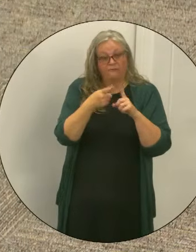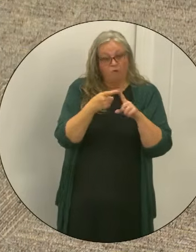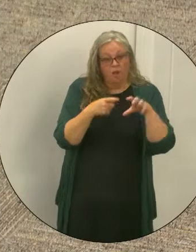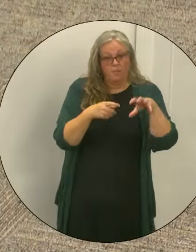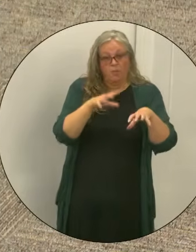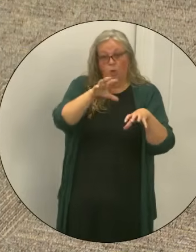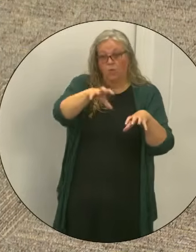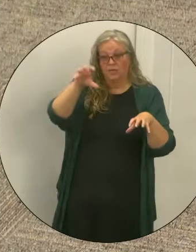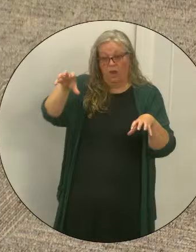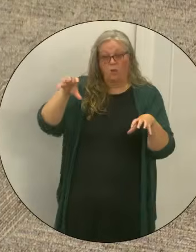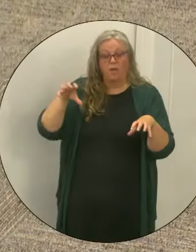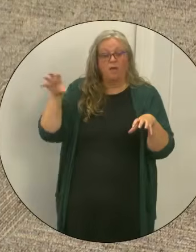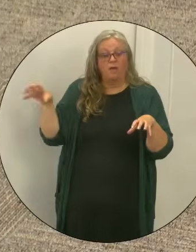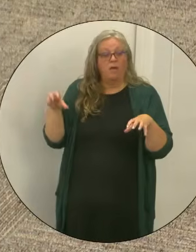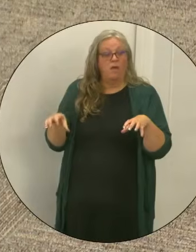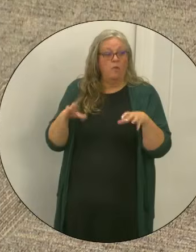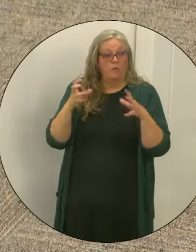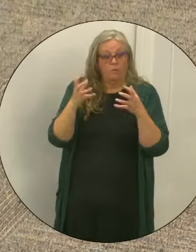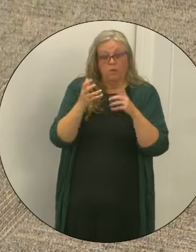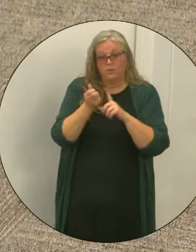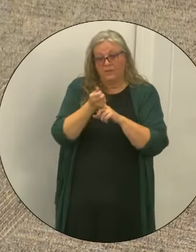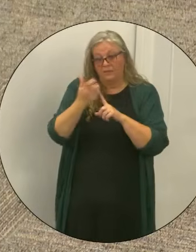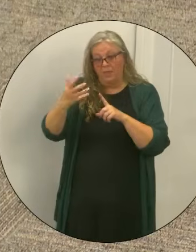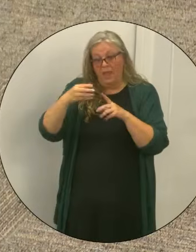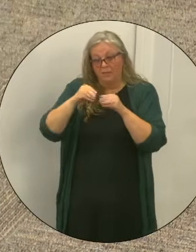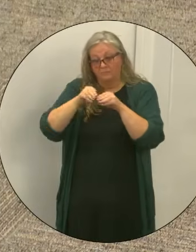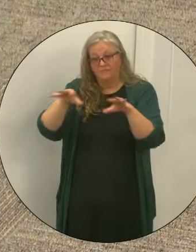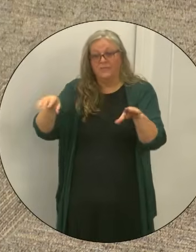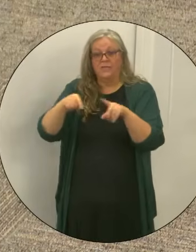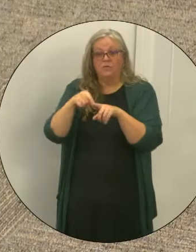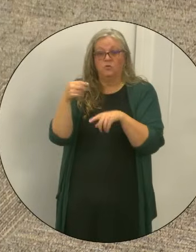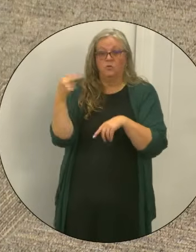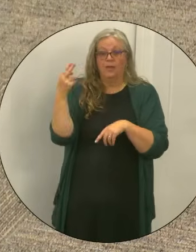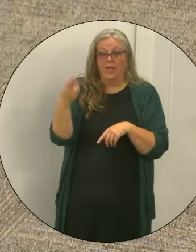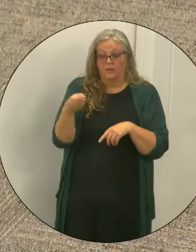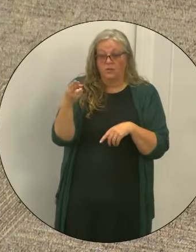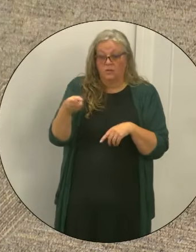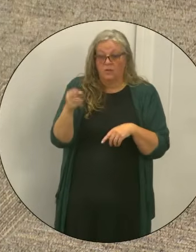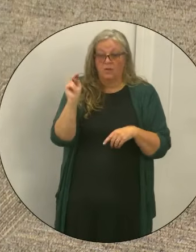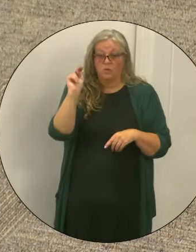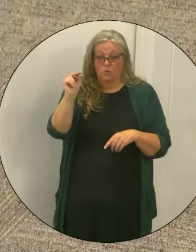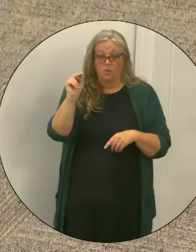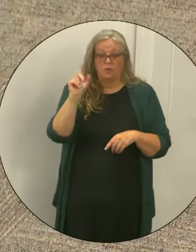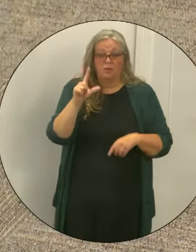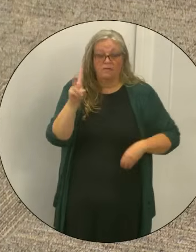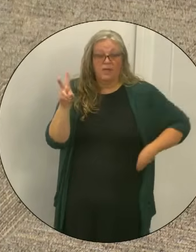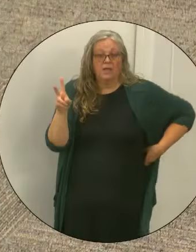municipalities, looking to expand into Henderson and North Las Vegas. It does include,